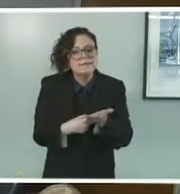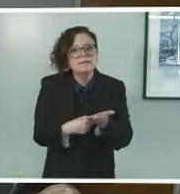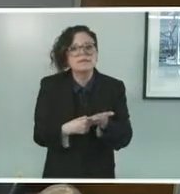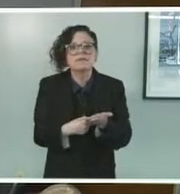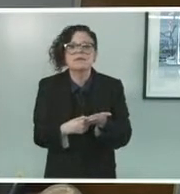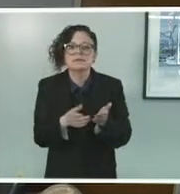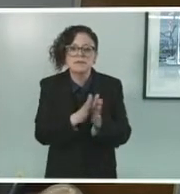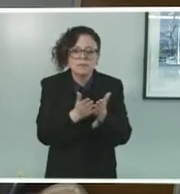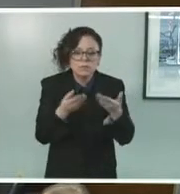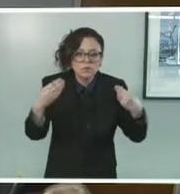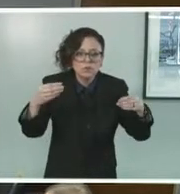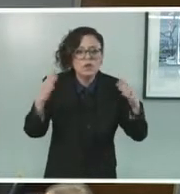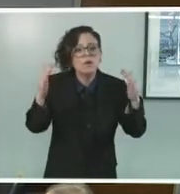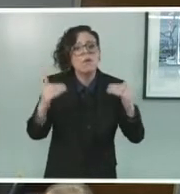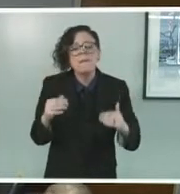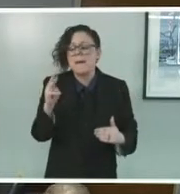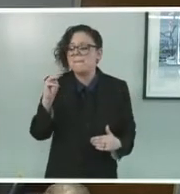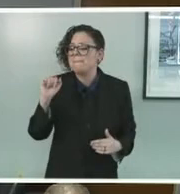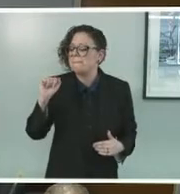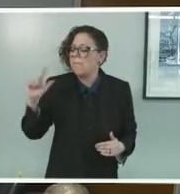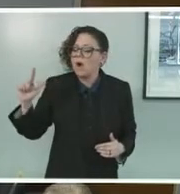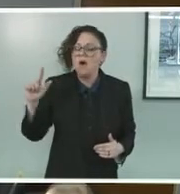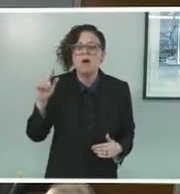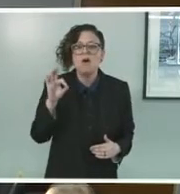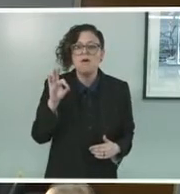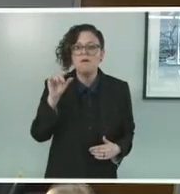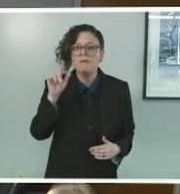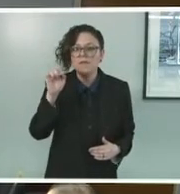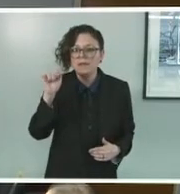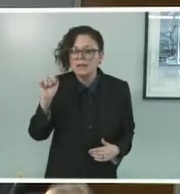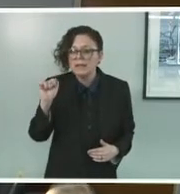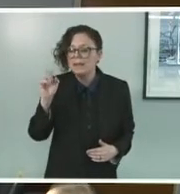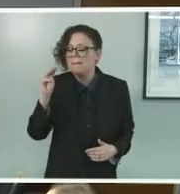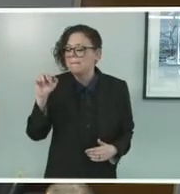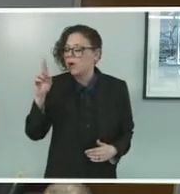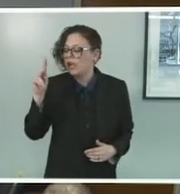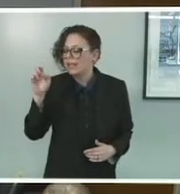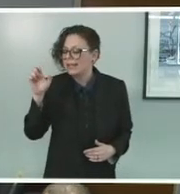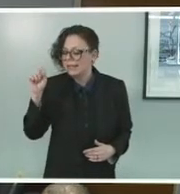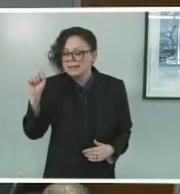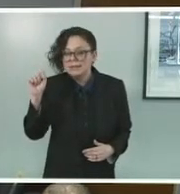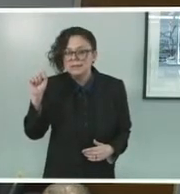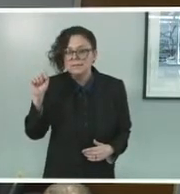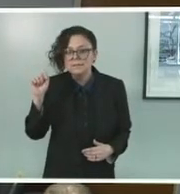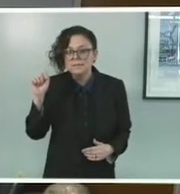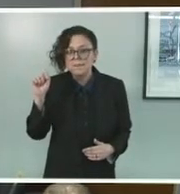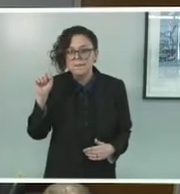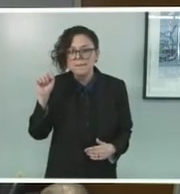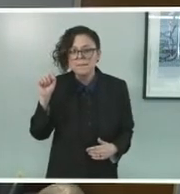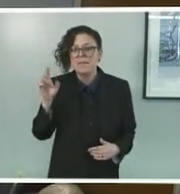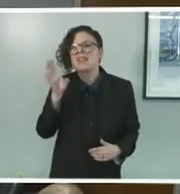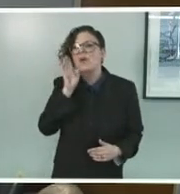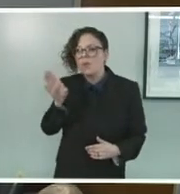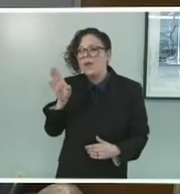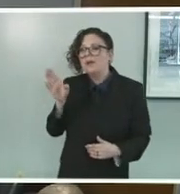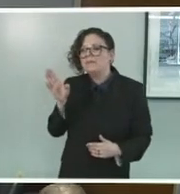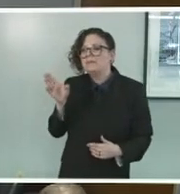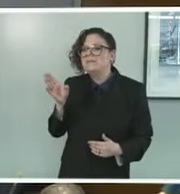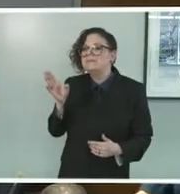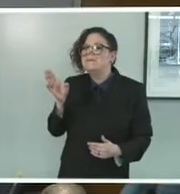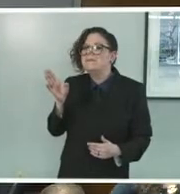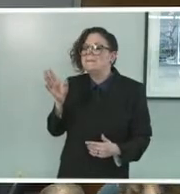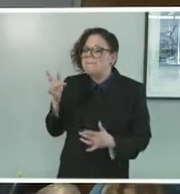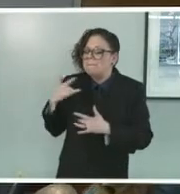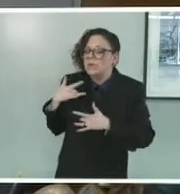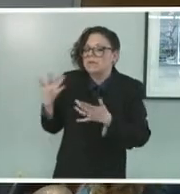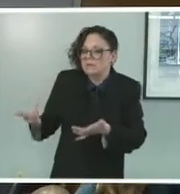What about malls, flea markets? That's going to fall into the category of most likely closed. Obviously,